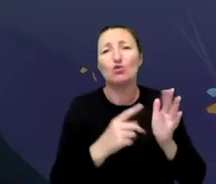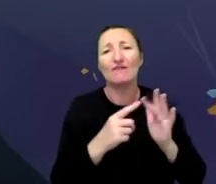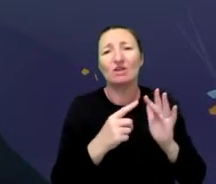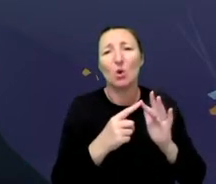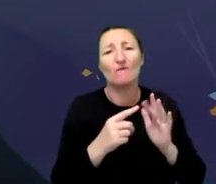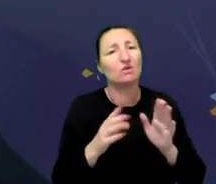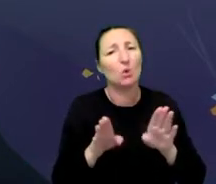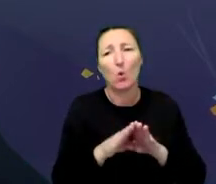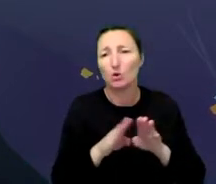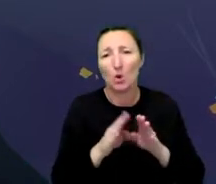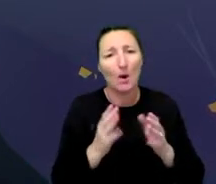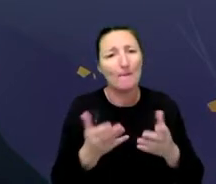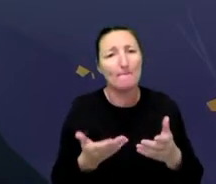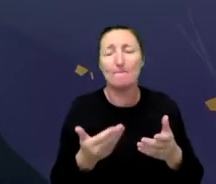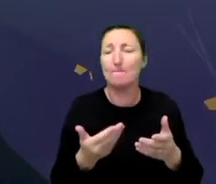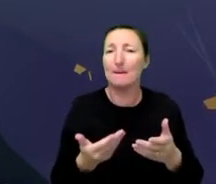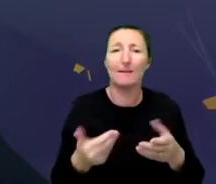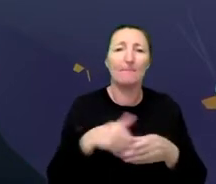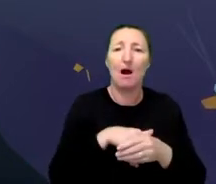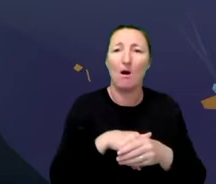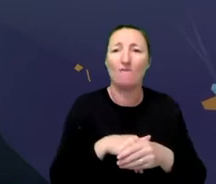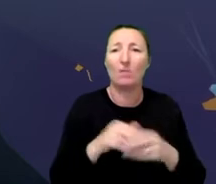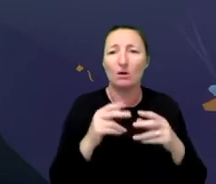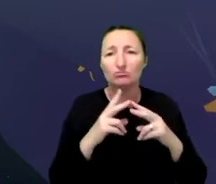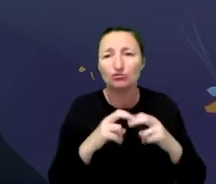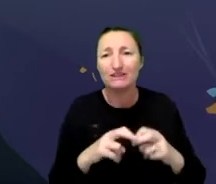big role in the initial research phase of